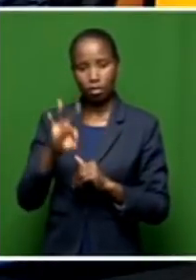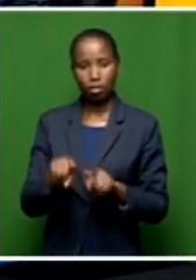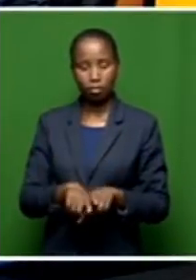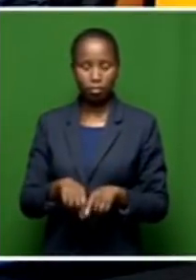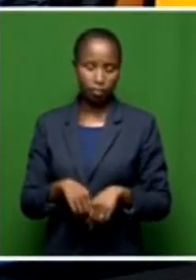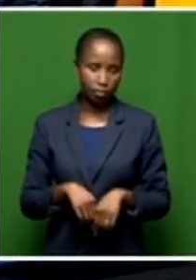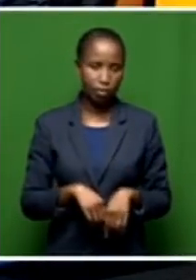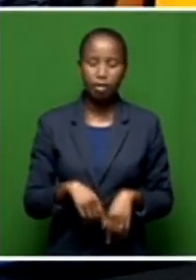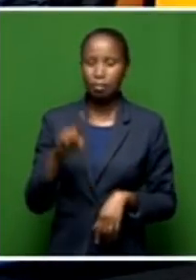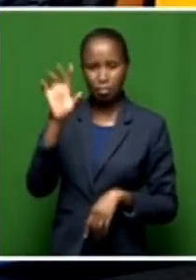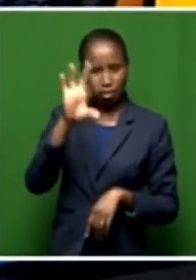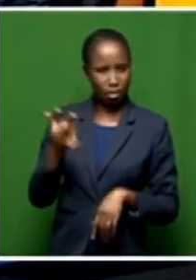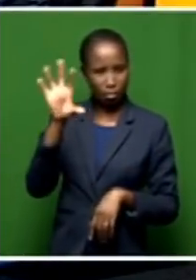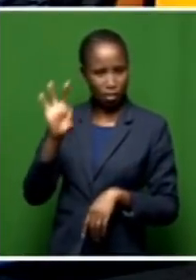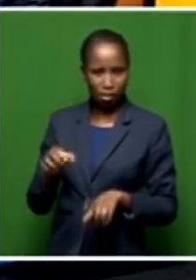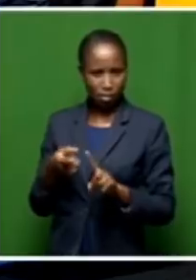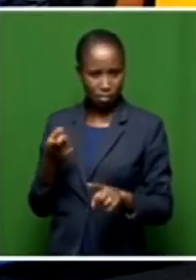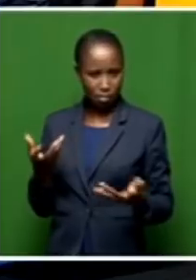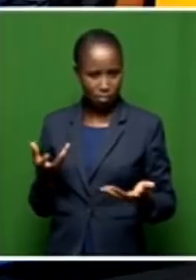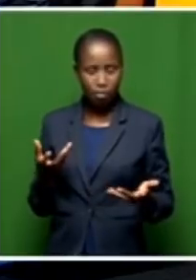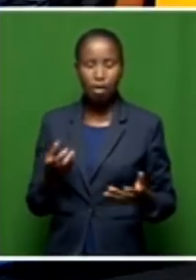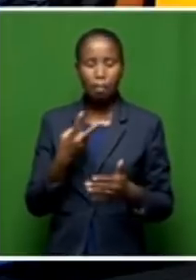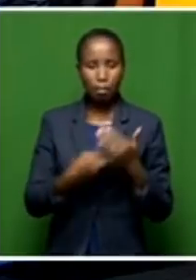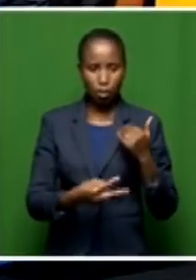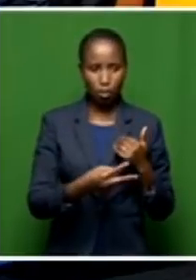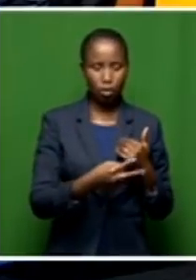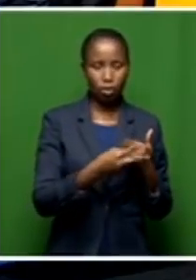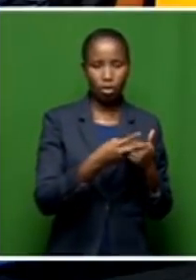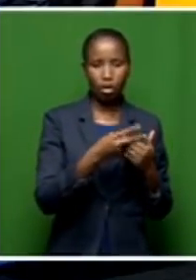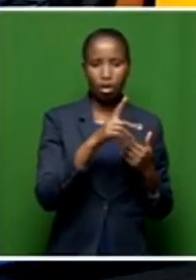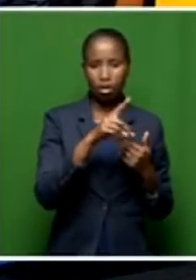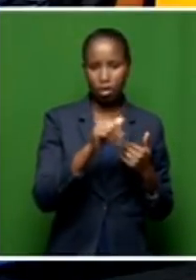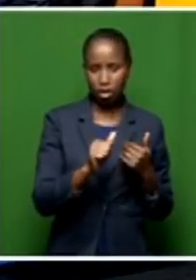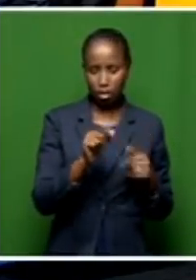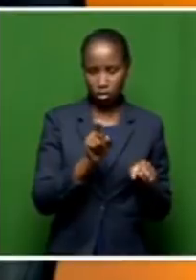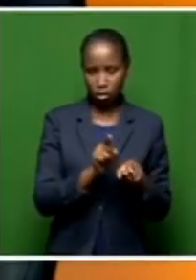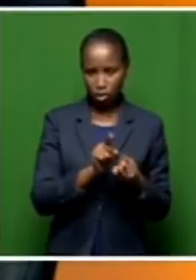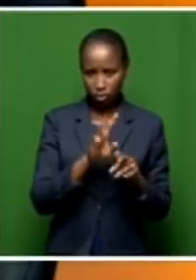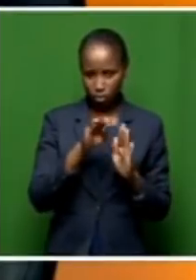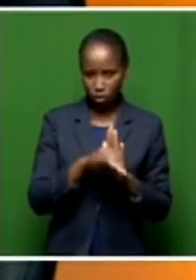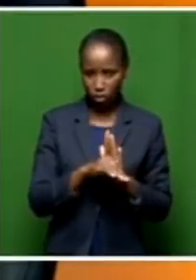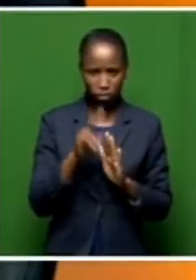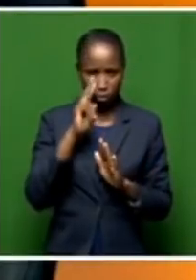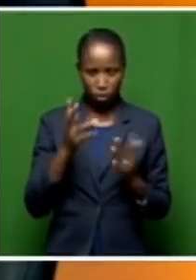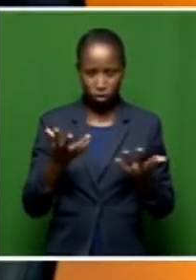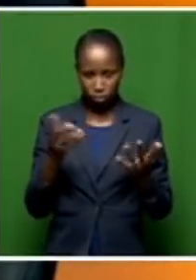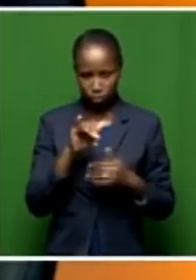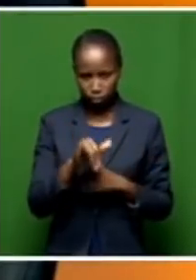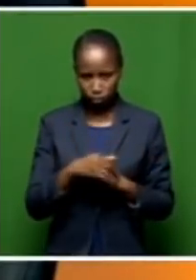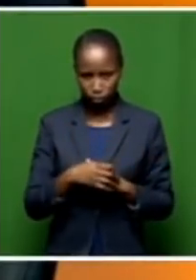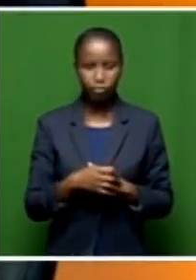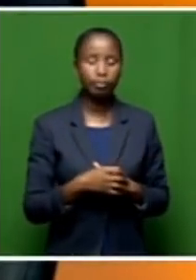both dropped. Where is that being picked up? Can you see that? So one would be Good because they